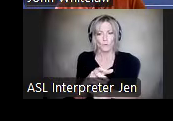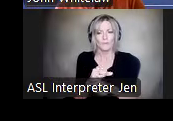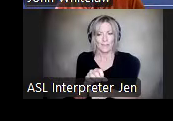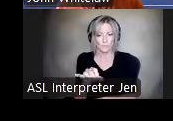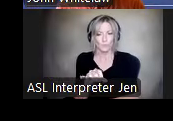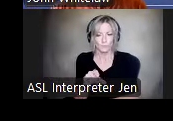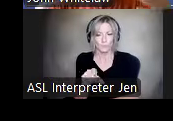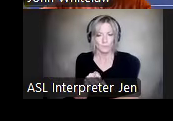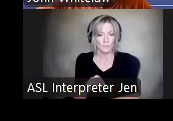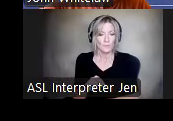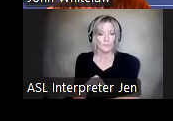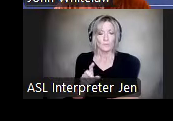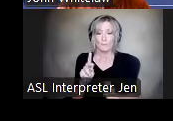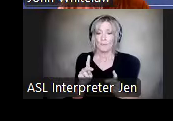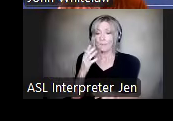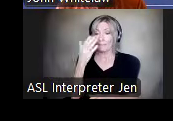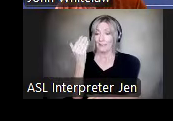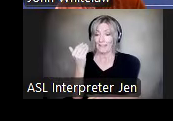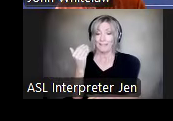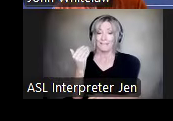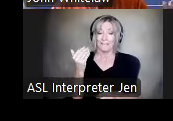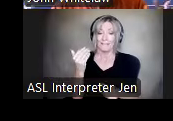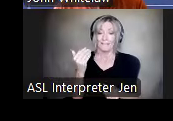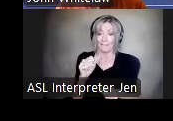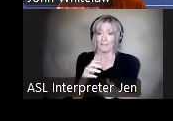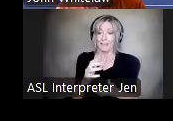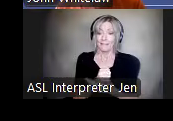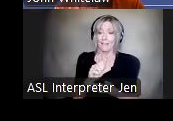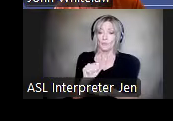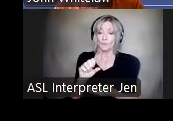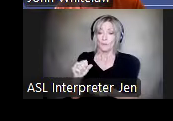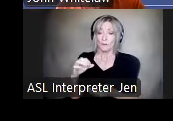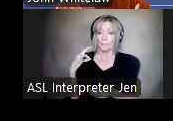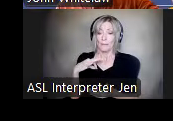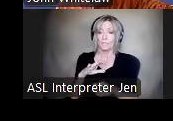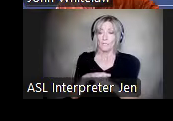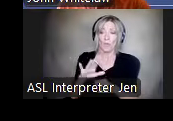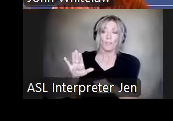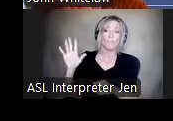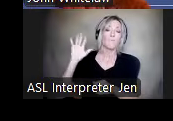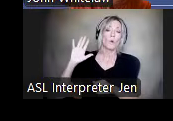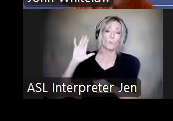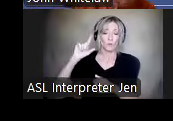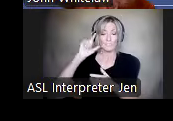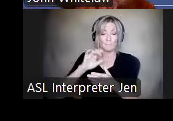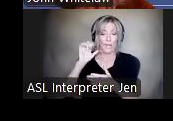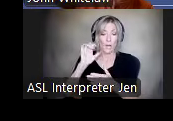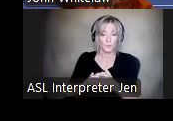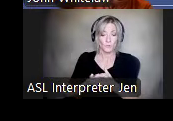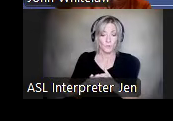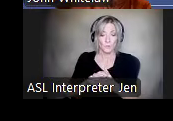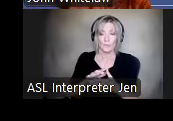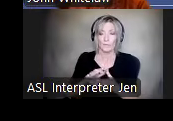eligibility basis, and people forget about the fact that they can collect Social Security benefits on their former spouse, even though we're now 30 years down